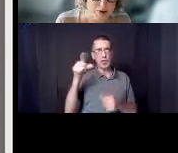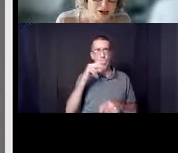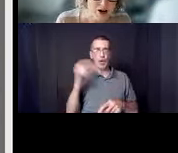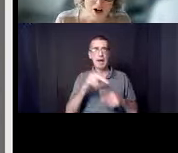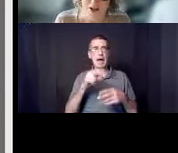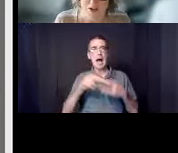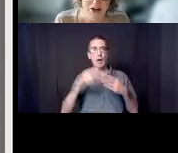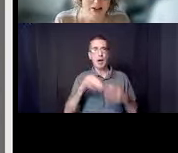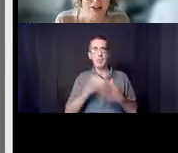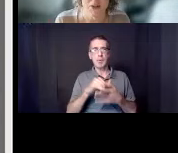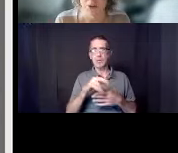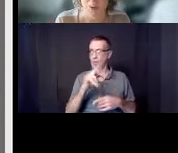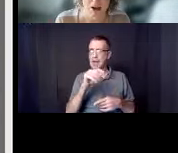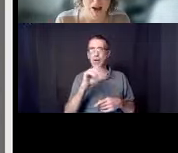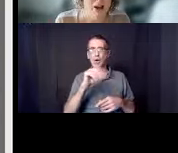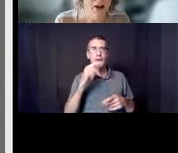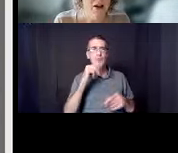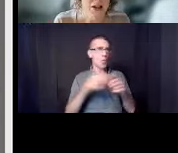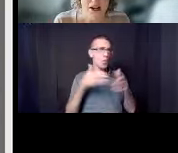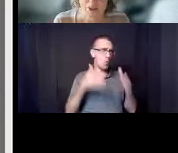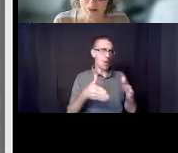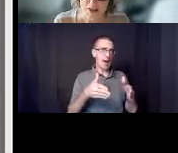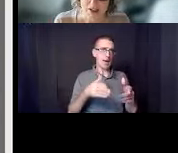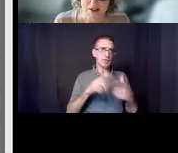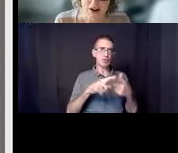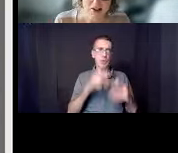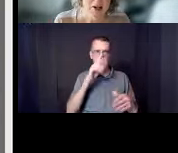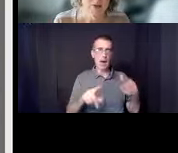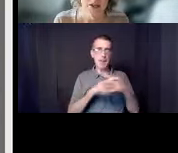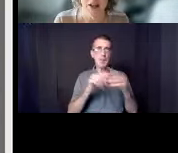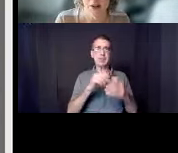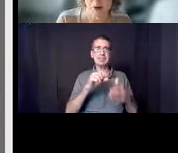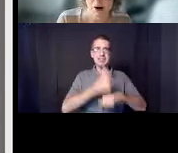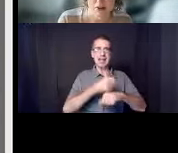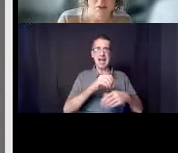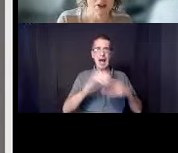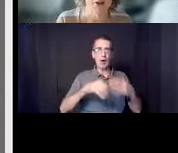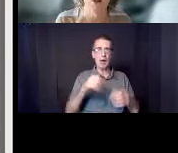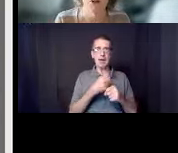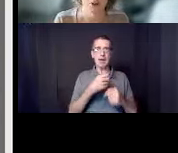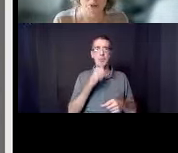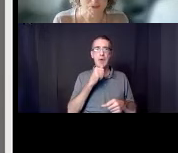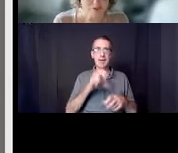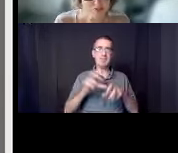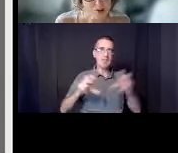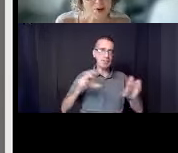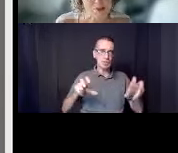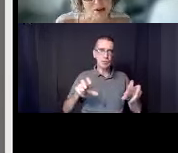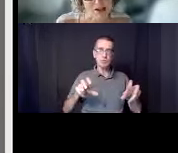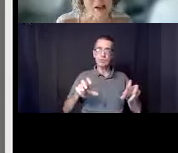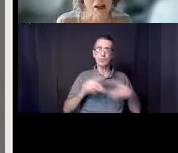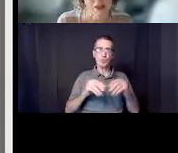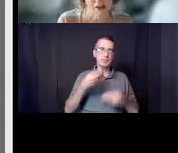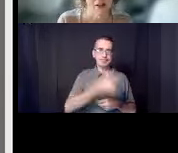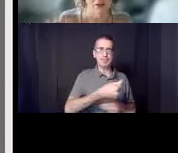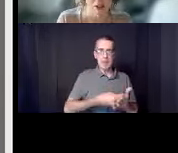outcome rate cards and trying to see if there's a way to kind of come up with a set of outcomes and get private investors to put in